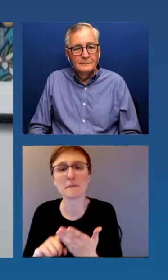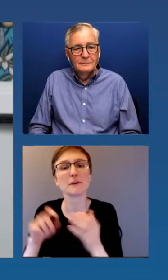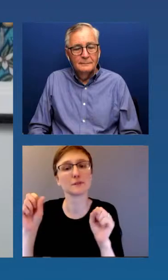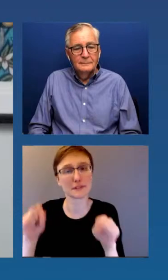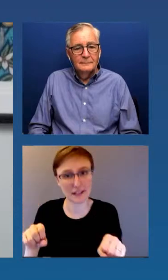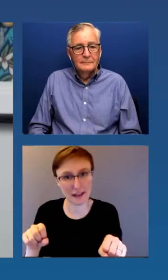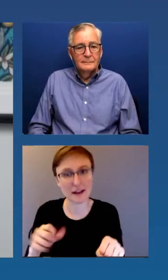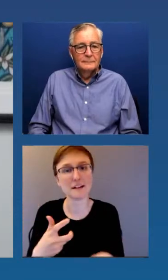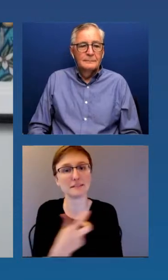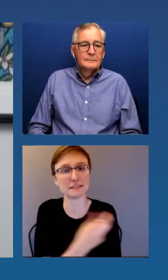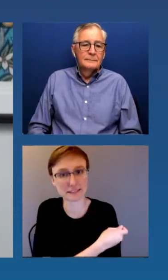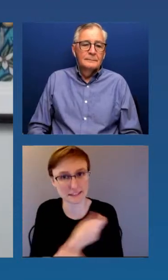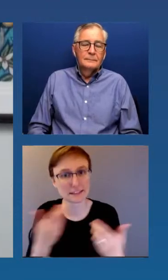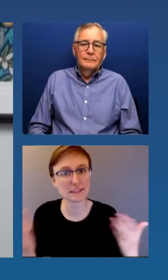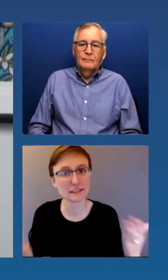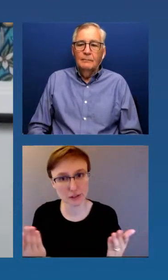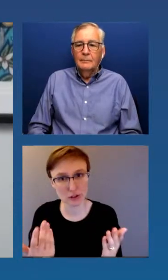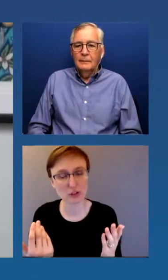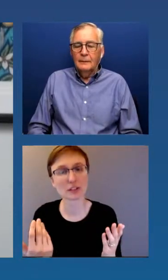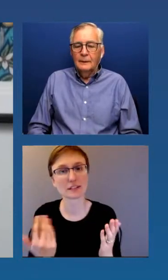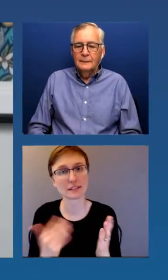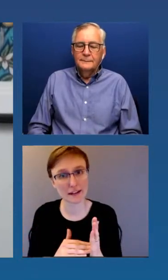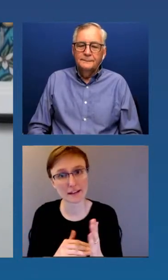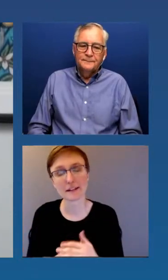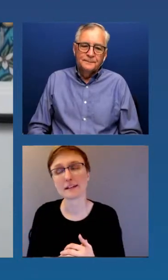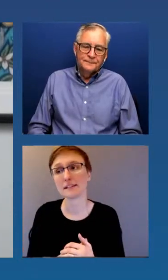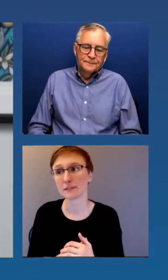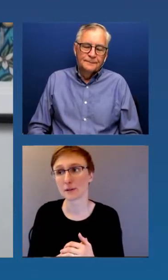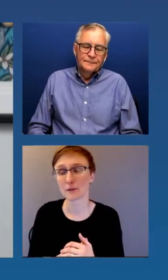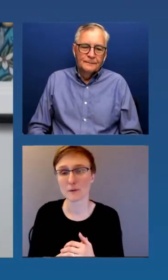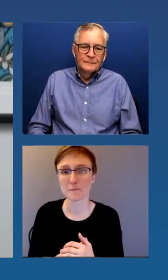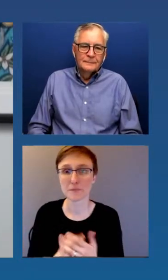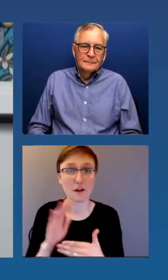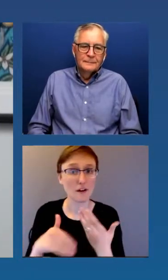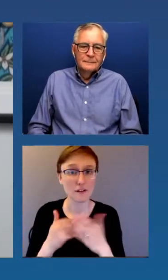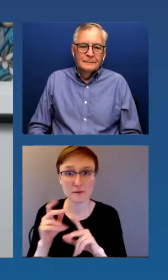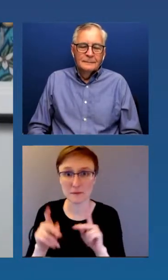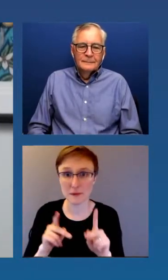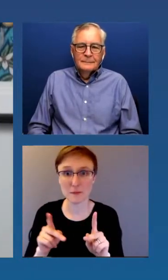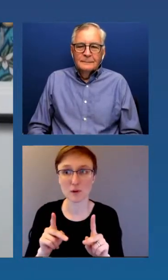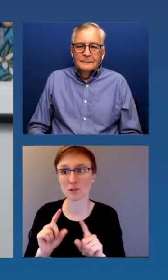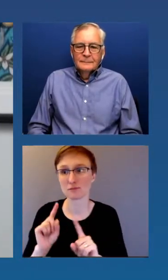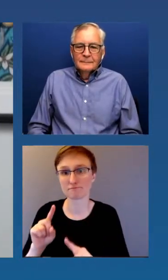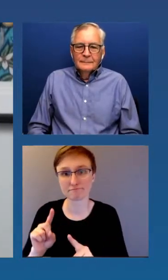with each and every person who is involved with campus life in person.